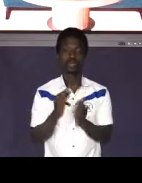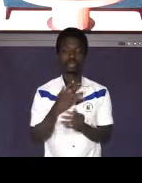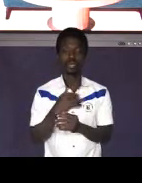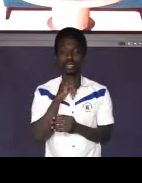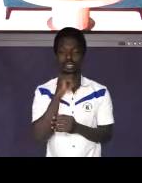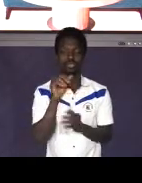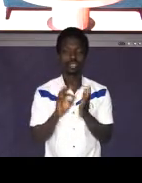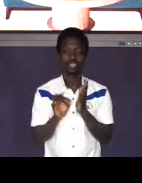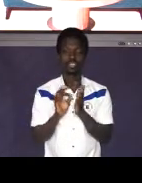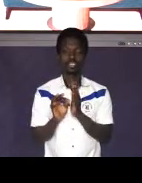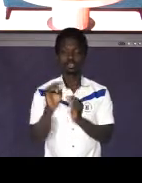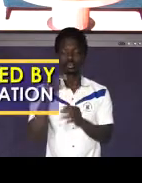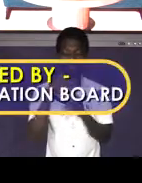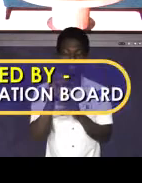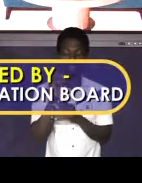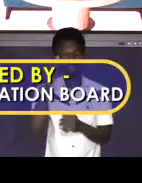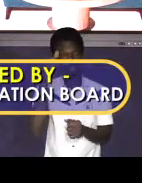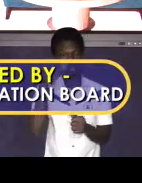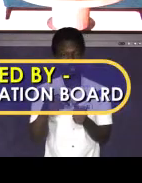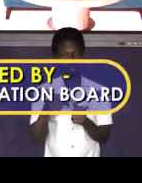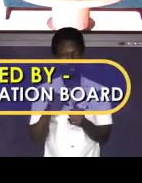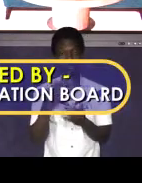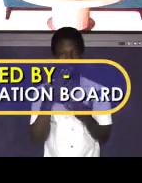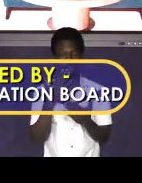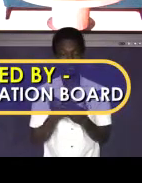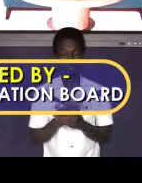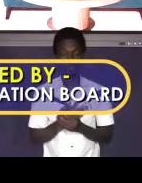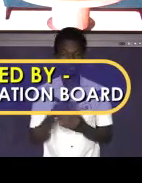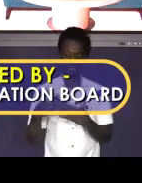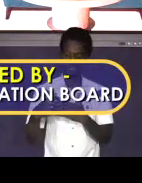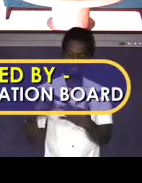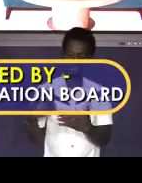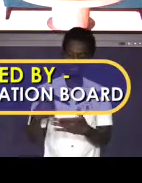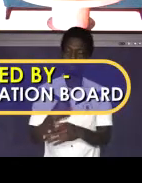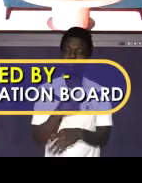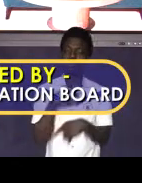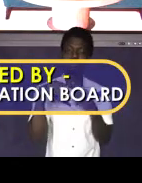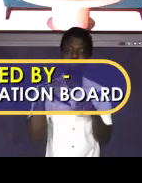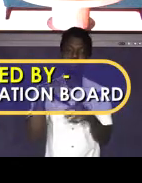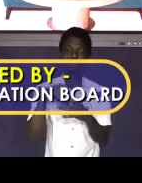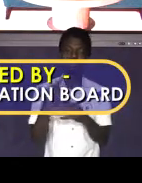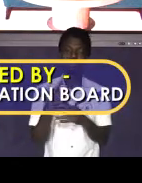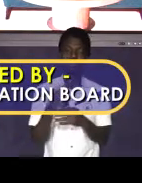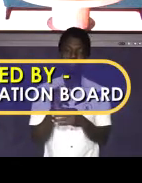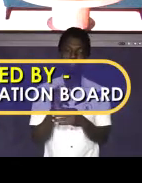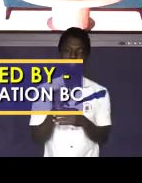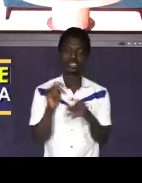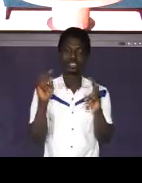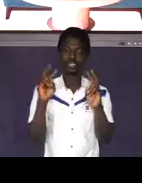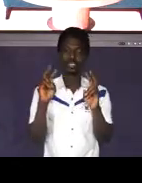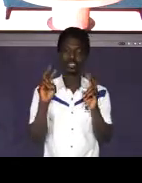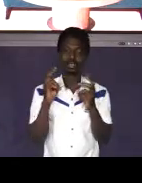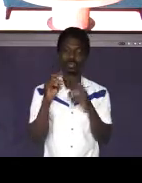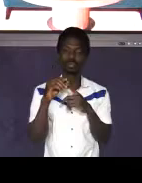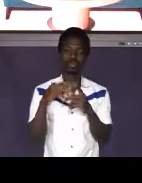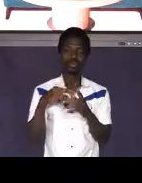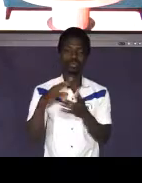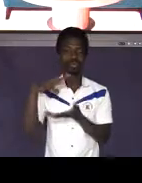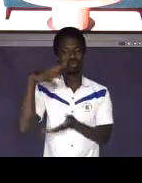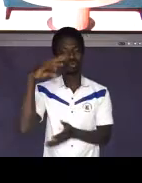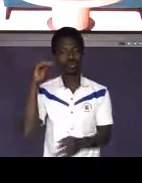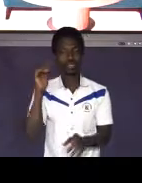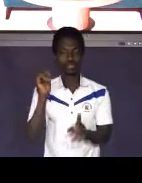and uncountable nouns. Remember? Good. But before we go into the topic or the learning objective for